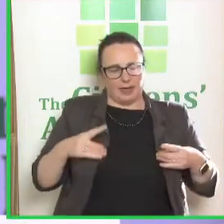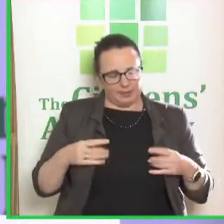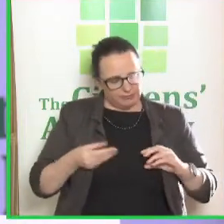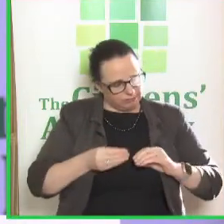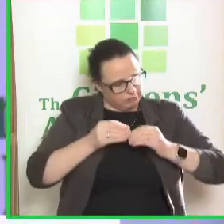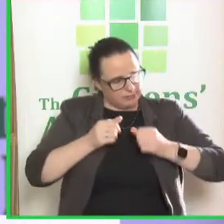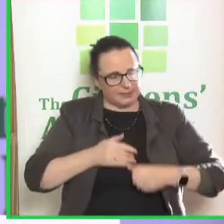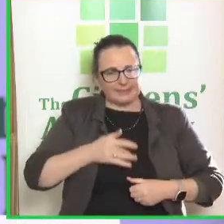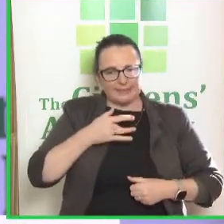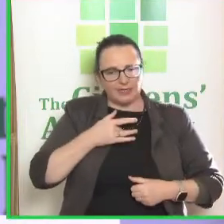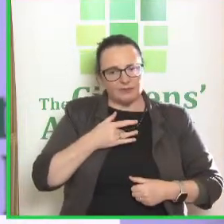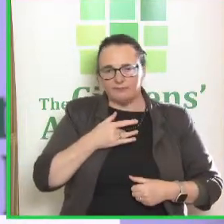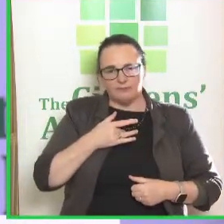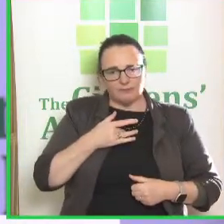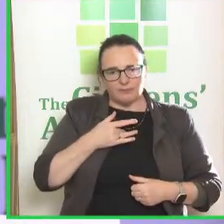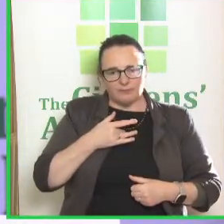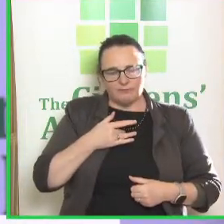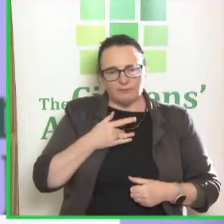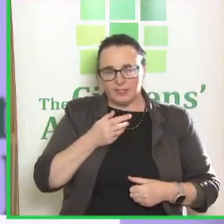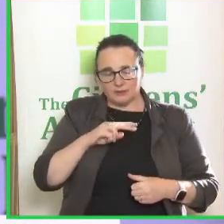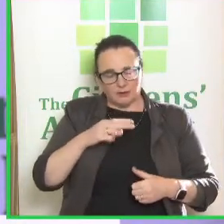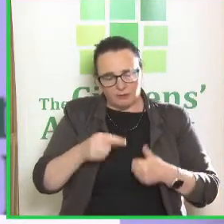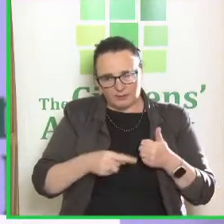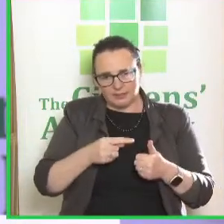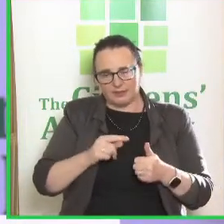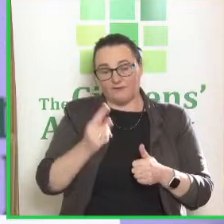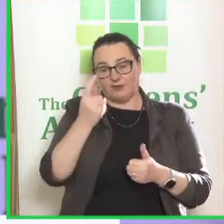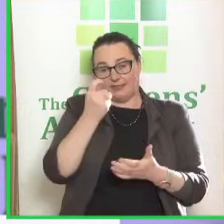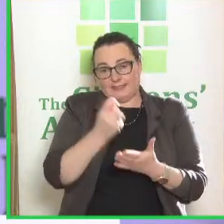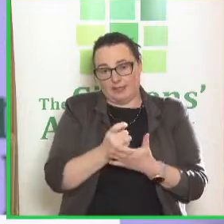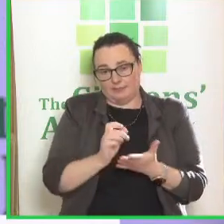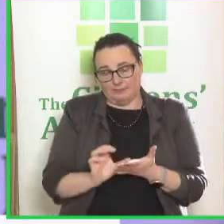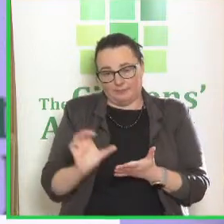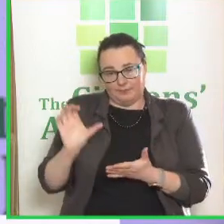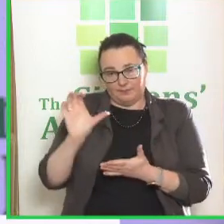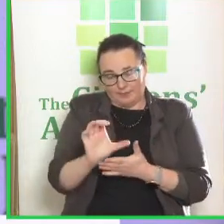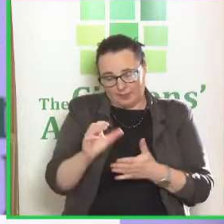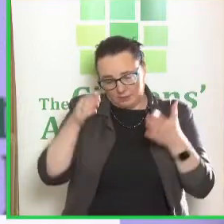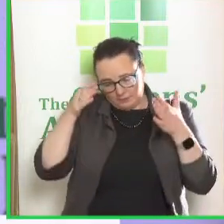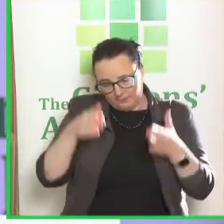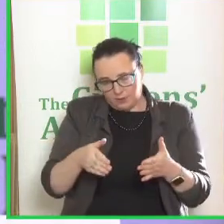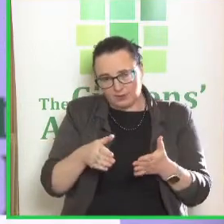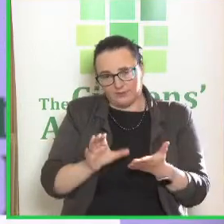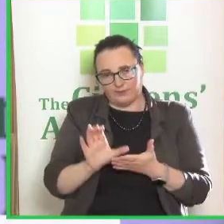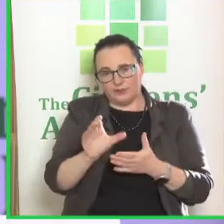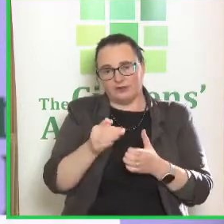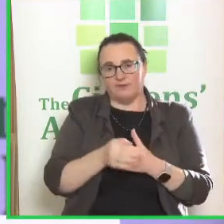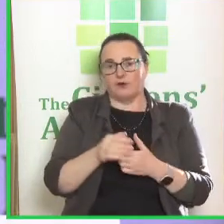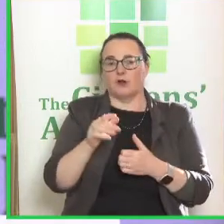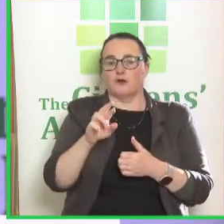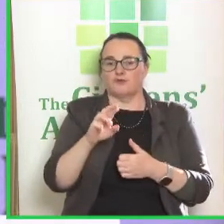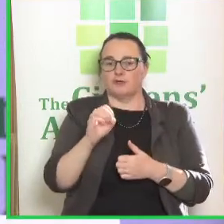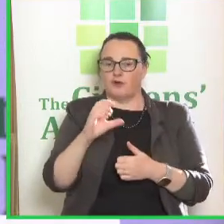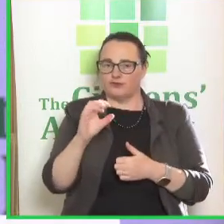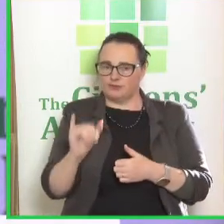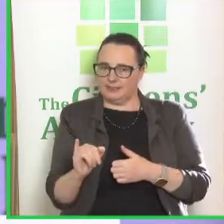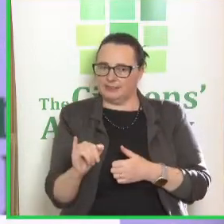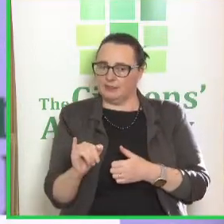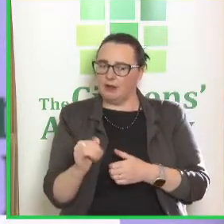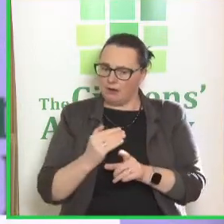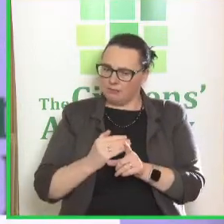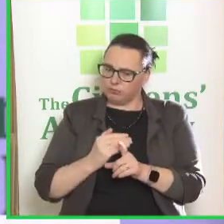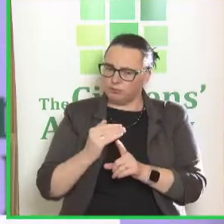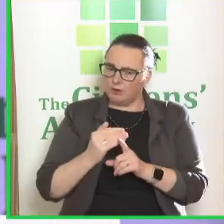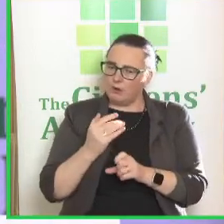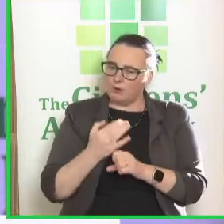life. And that's why we're investing for the first time in recovery. We're making good progress all the time, and we're